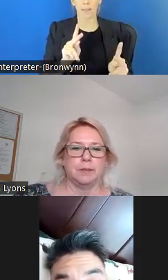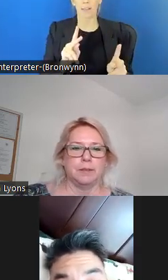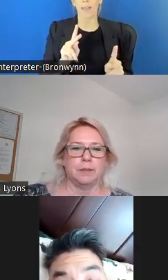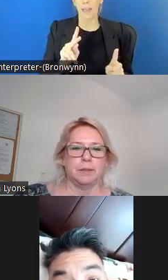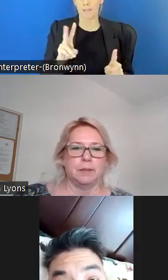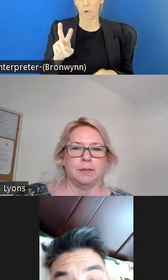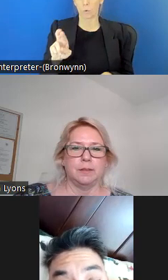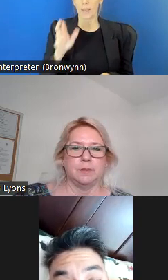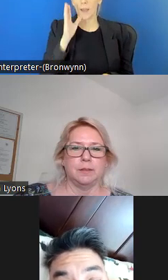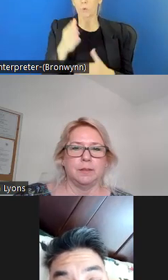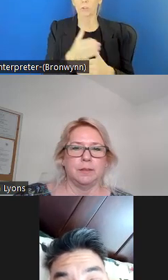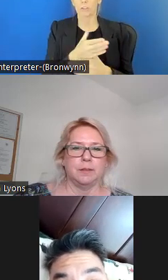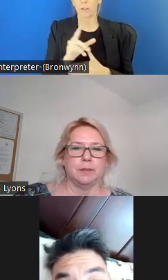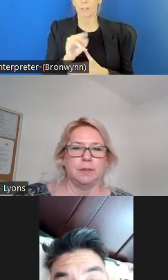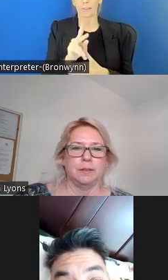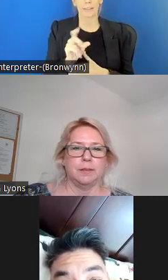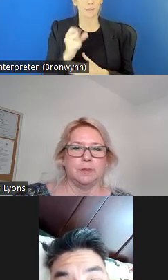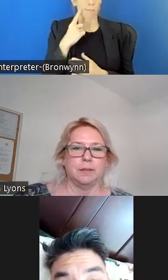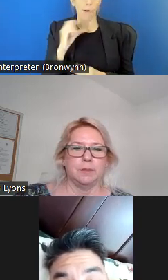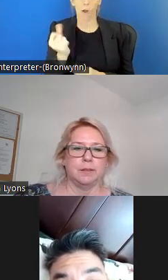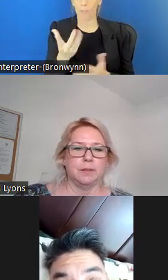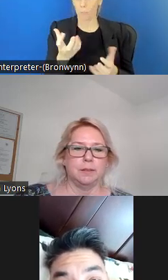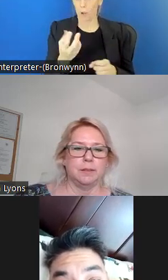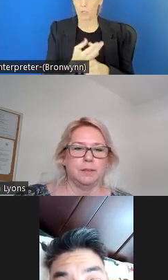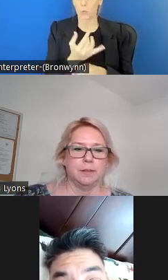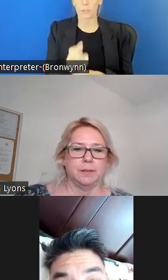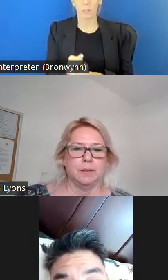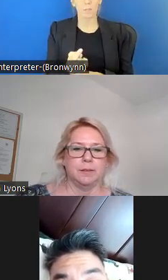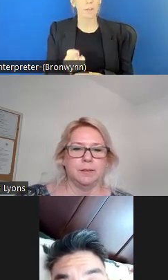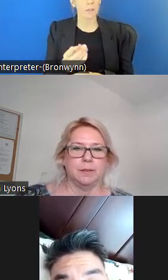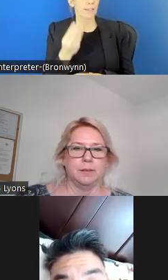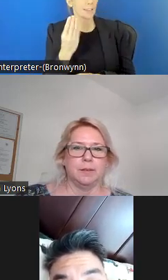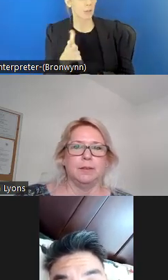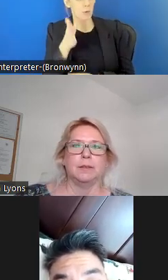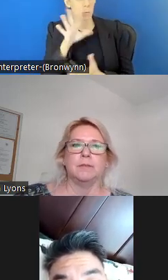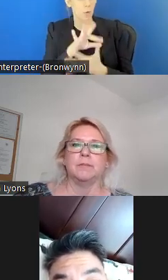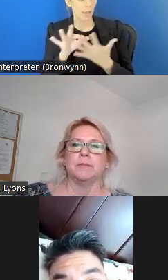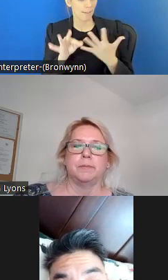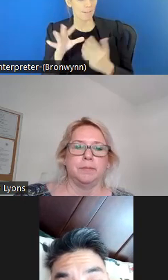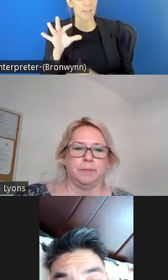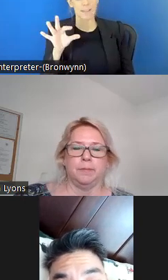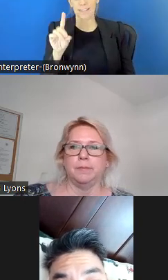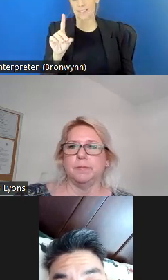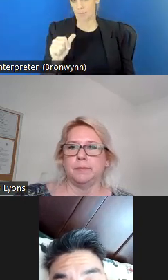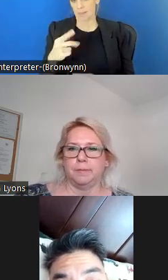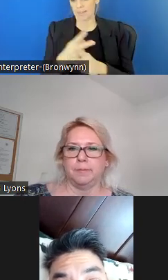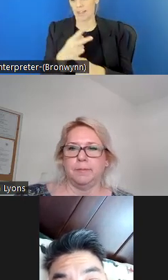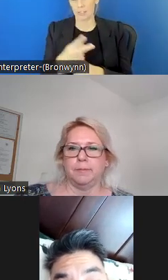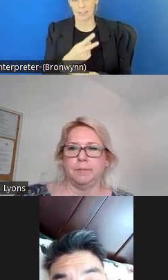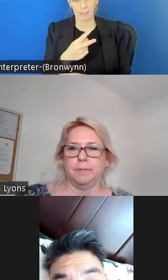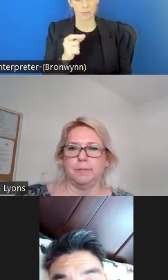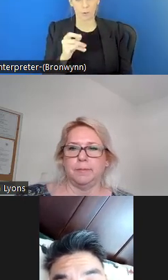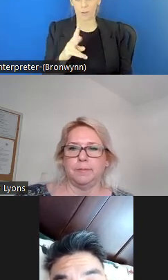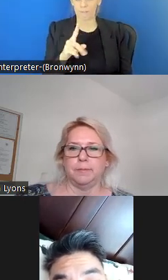have disability calculators. So a person who is on Social Security, SSI or SSDI benefits and wants to understand